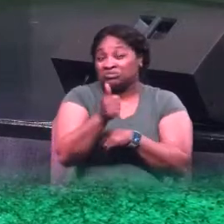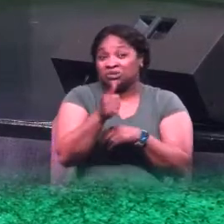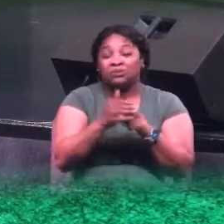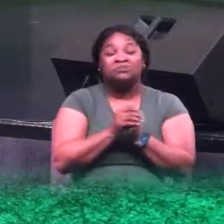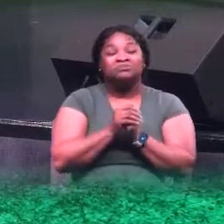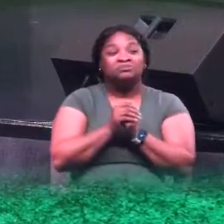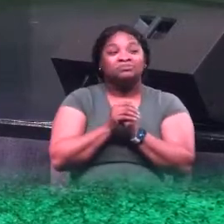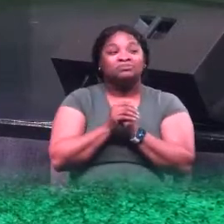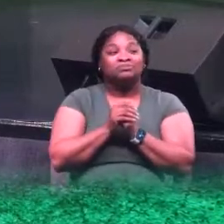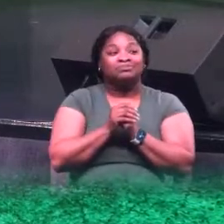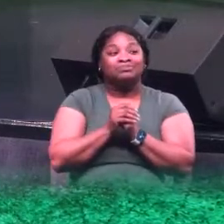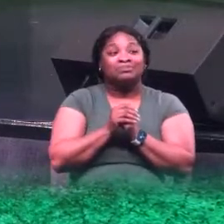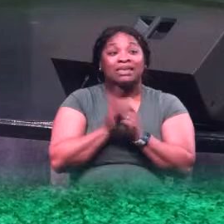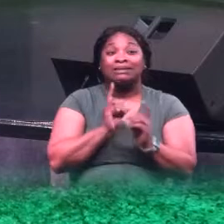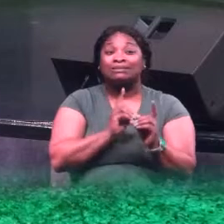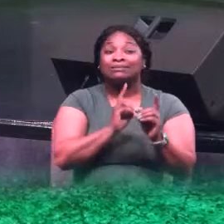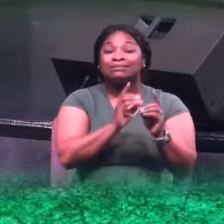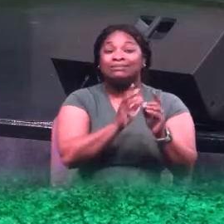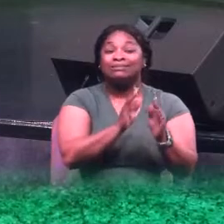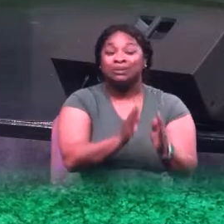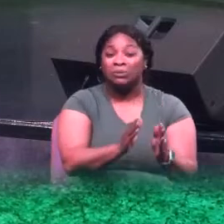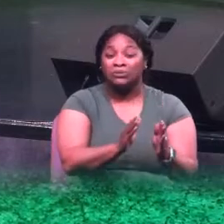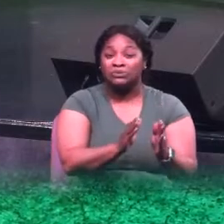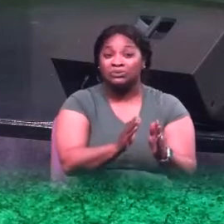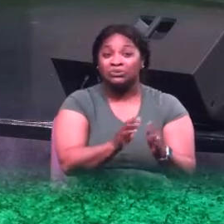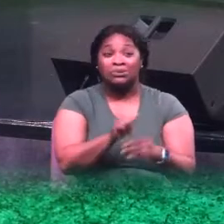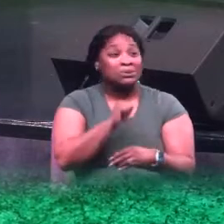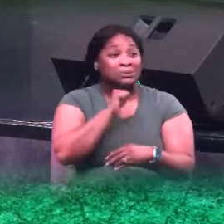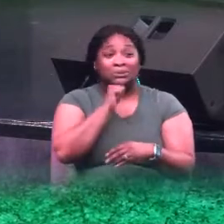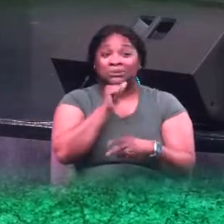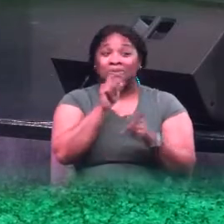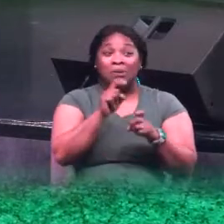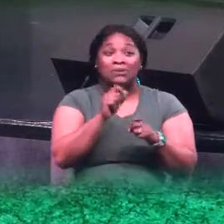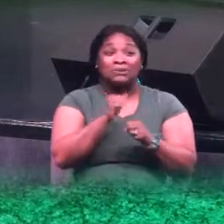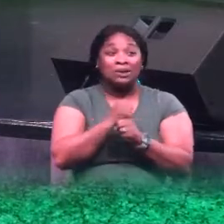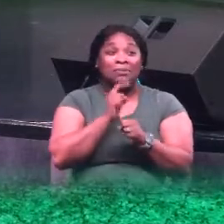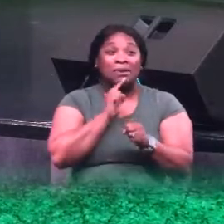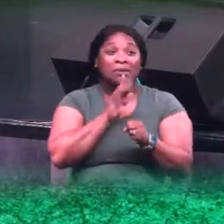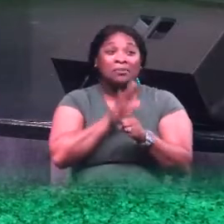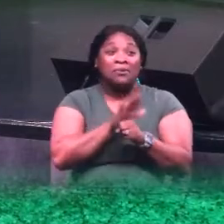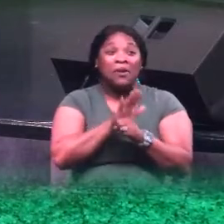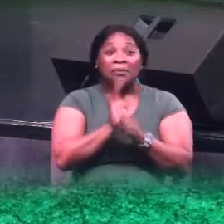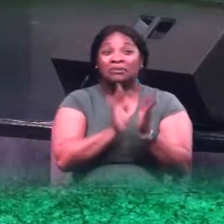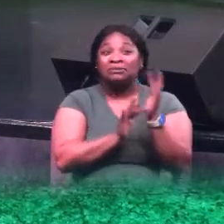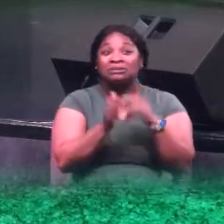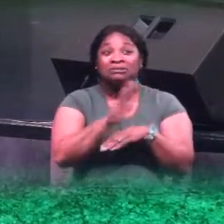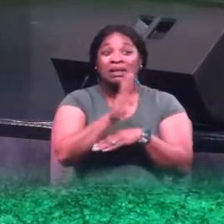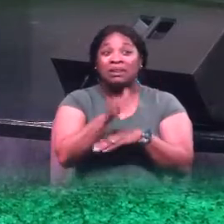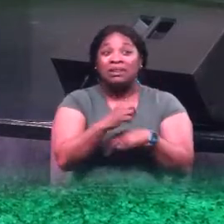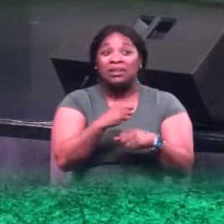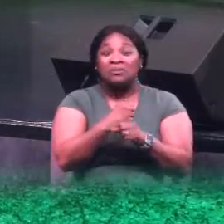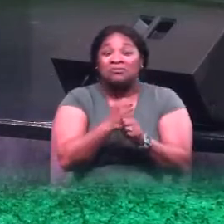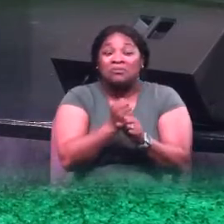yourself. Disciples don't need to make promises that Jesus never